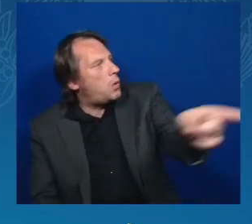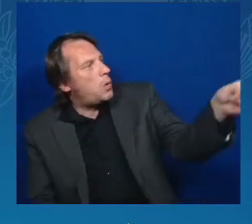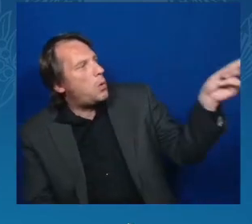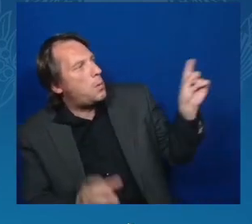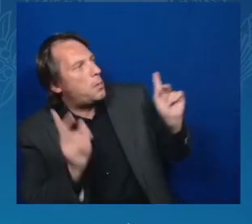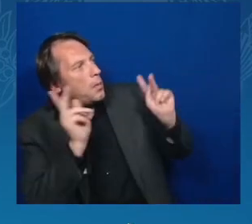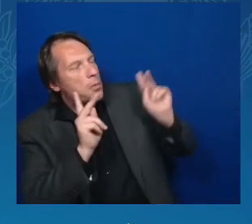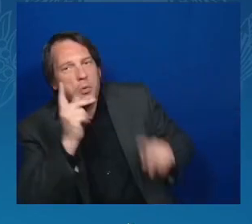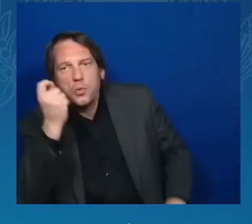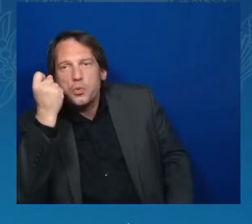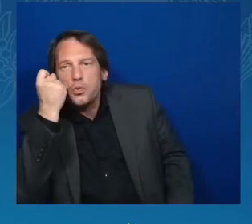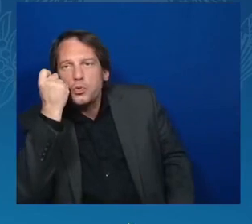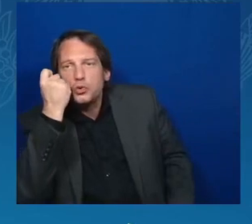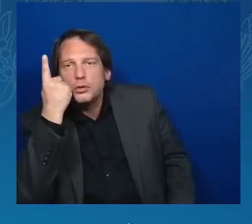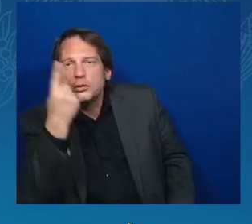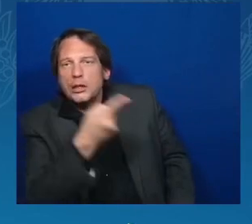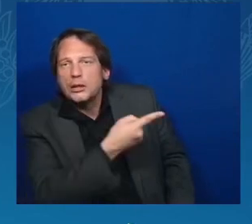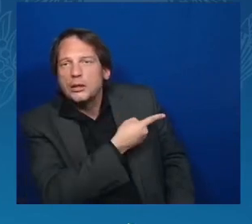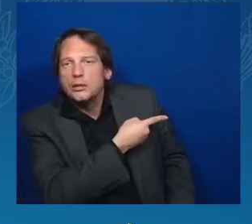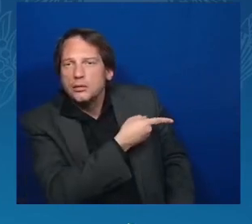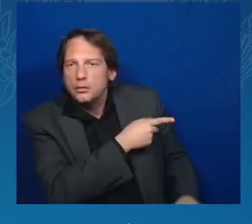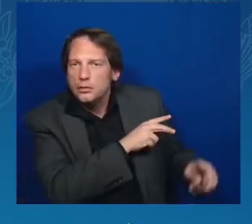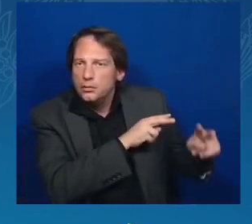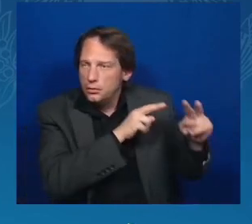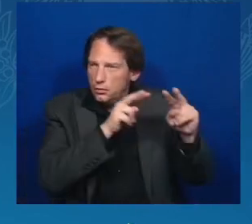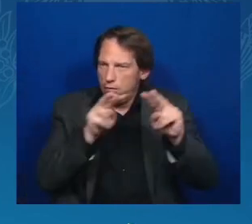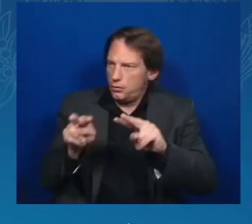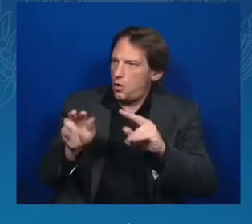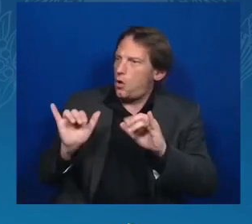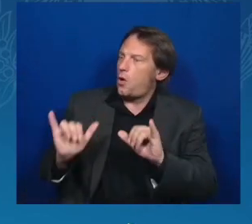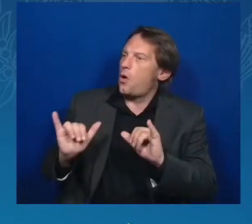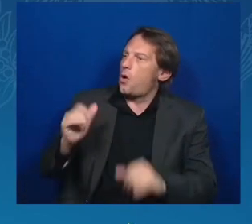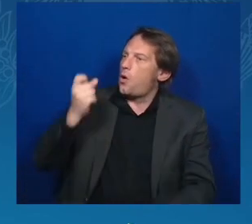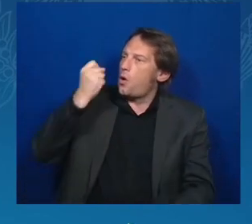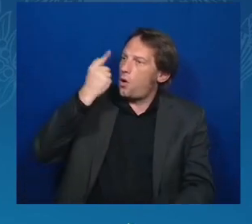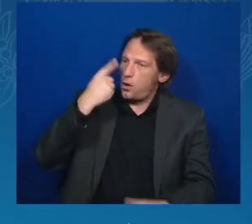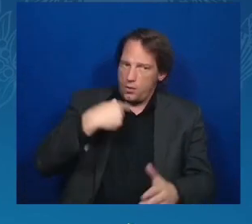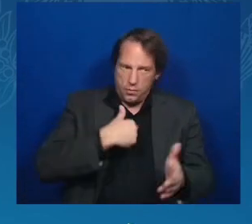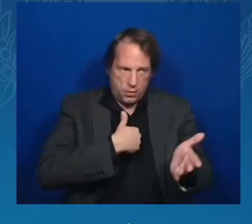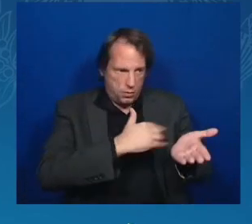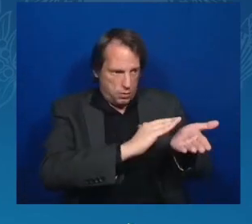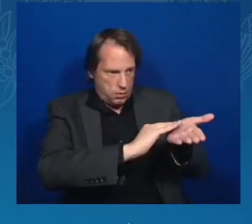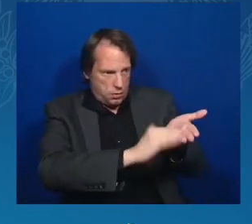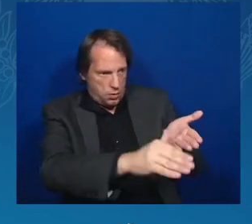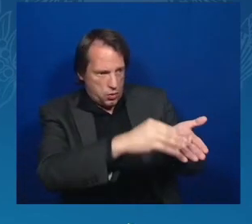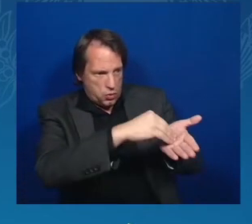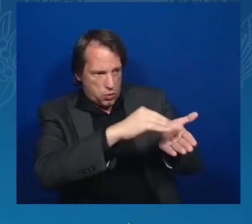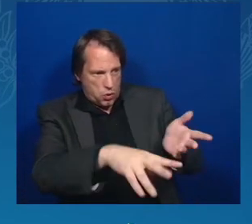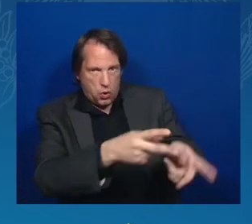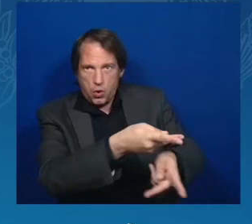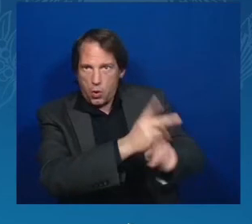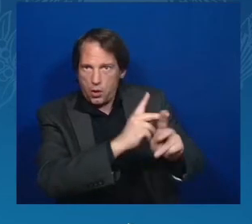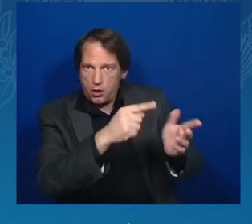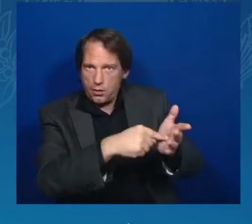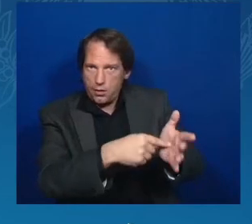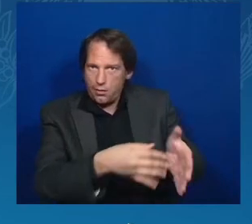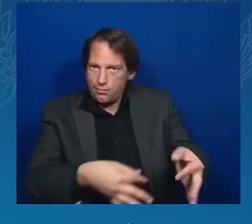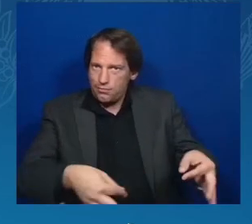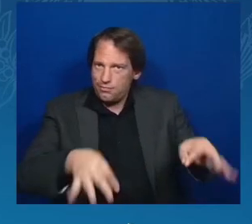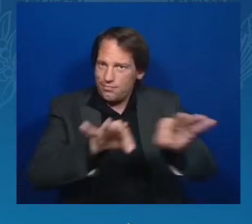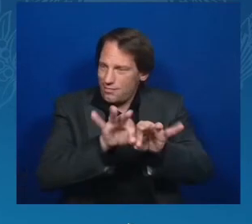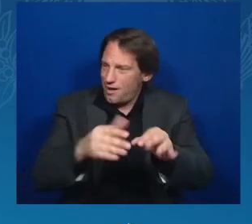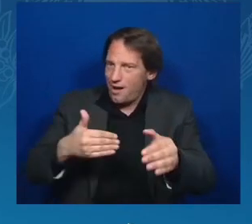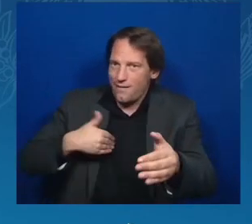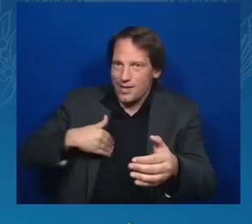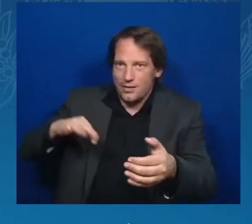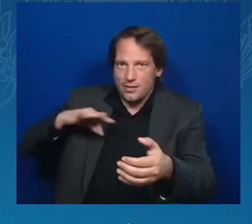like forgiving student loan debt for public servants, this is who we're talking about. We're talking about teachers